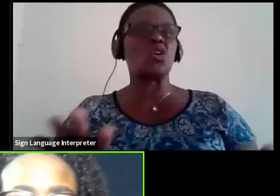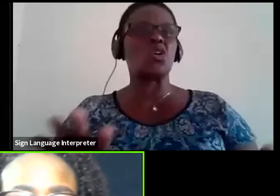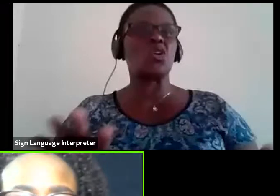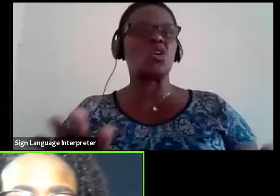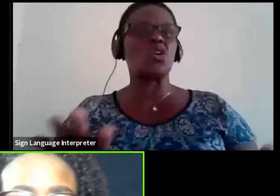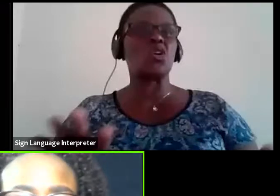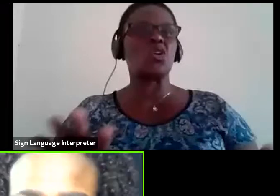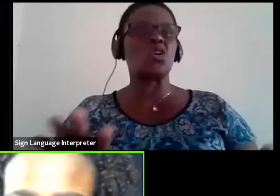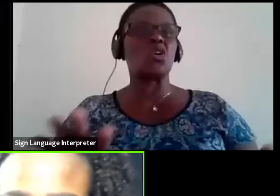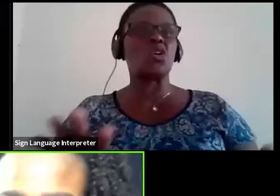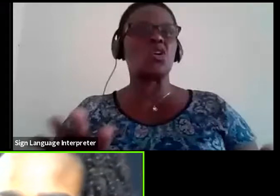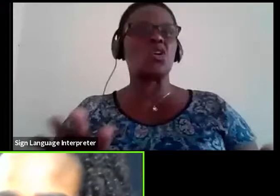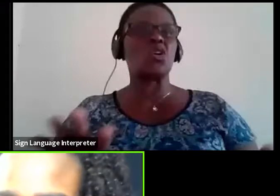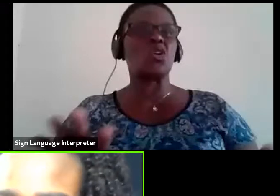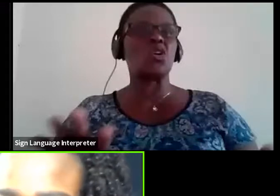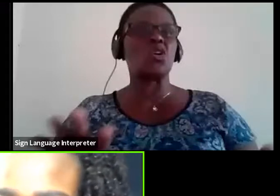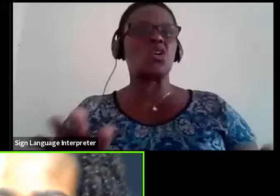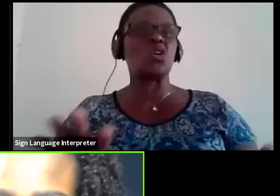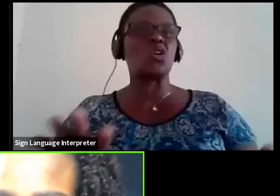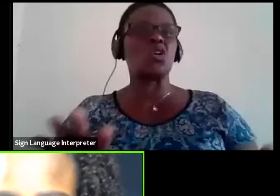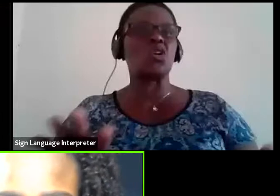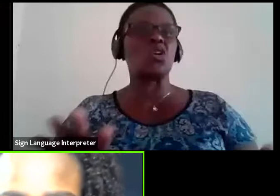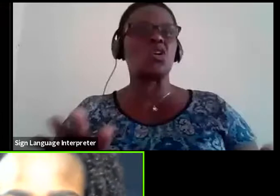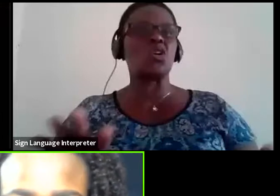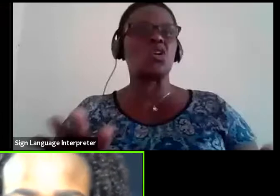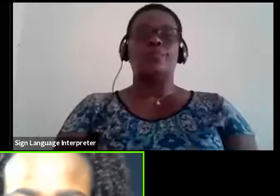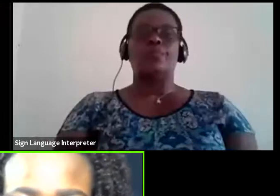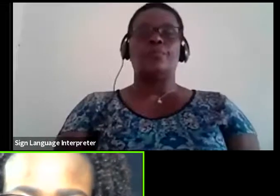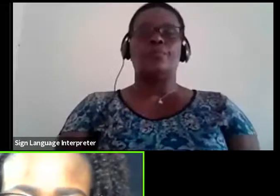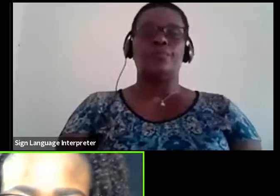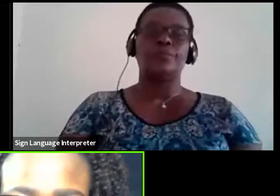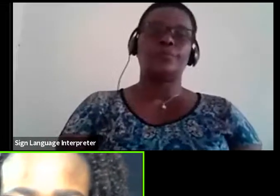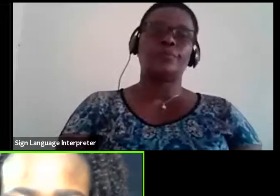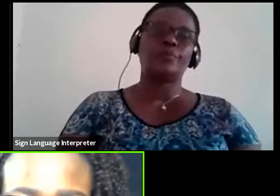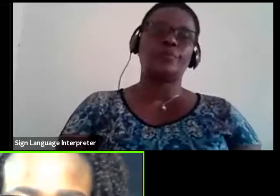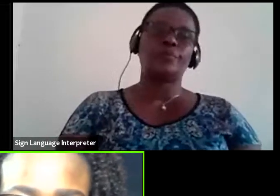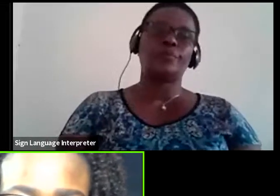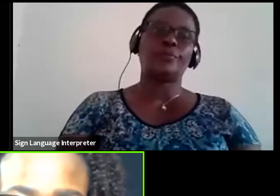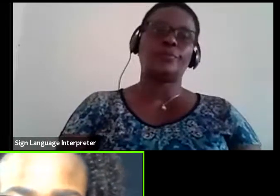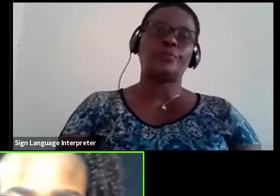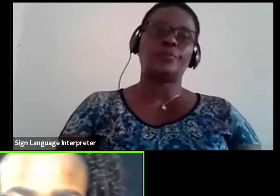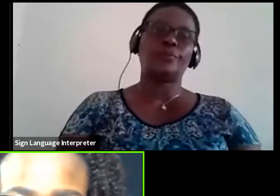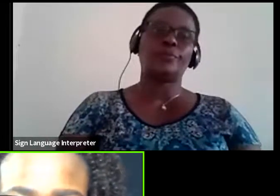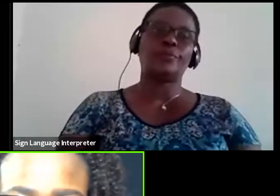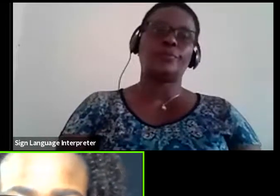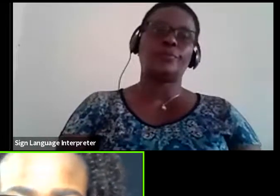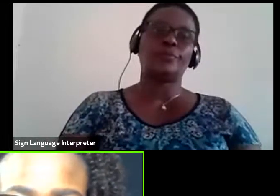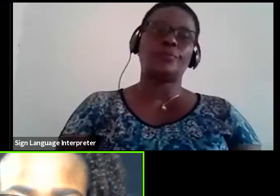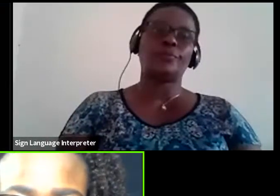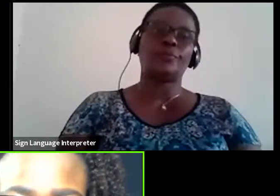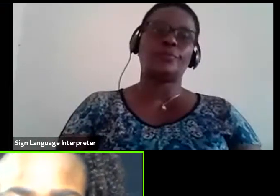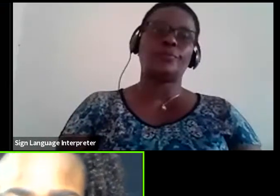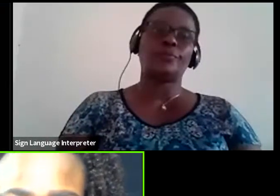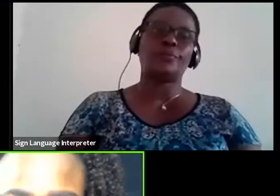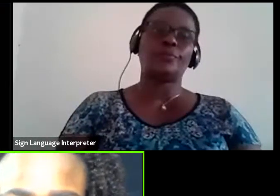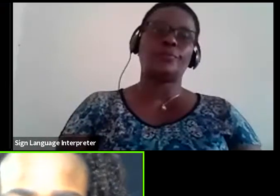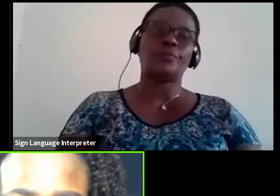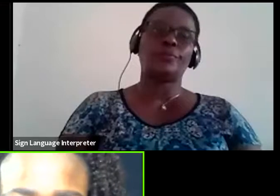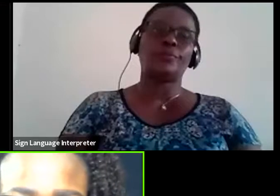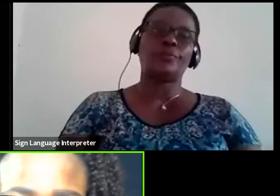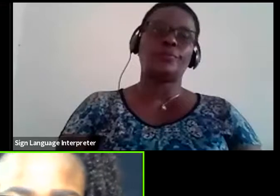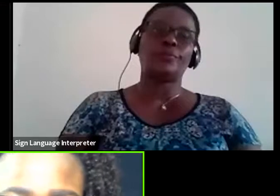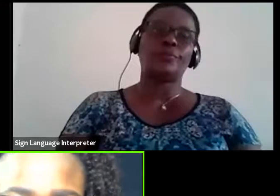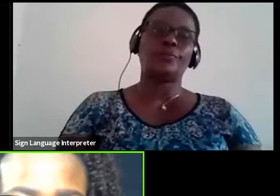If I may add to what Cecilia and Sandra have spoken about, again, just to reiterate, the tech companies need to be